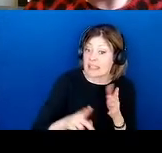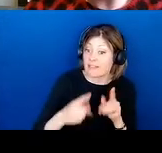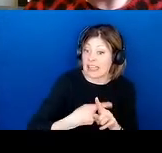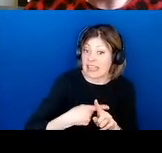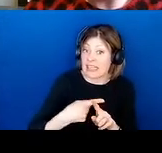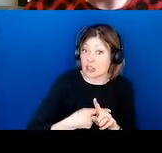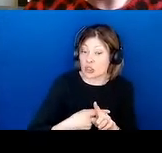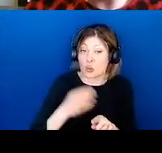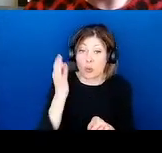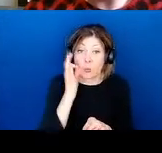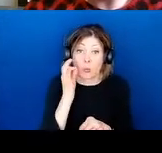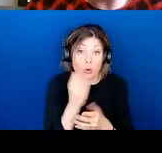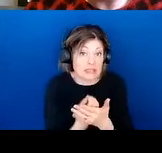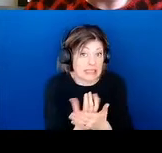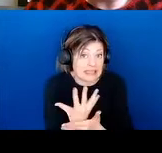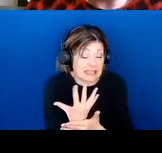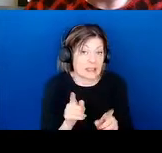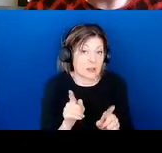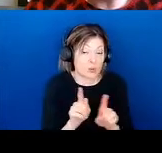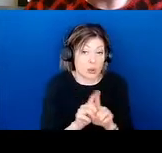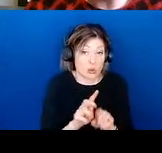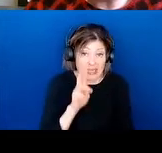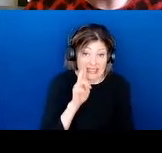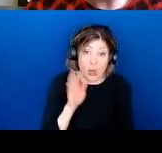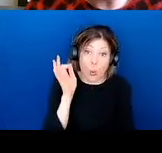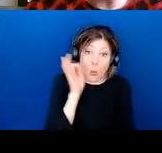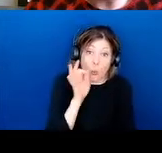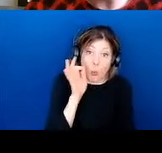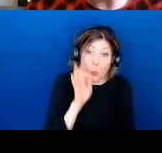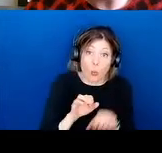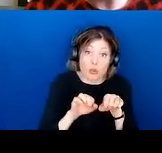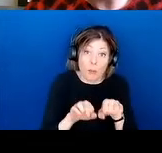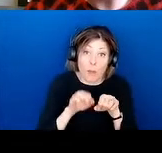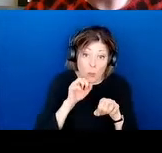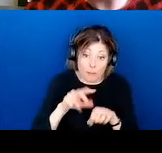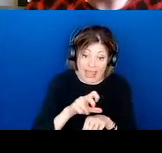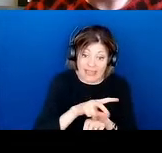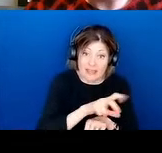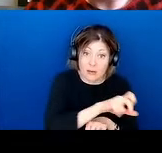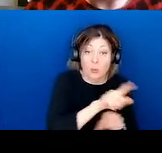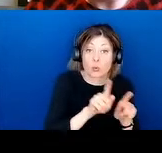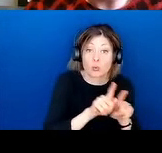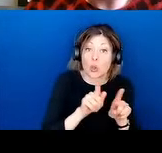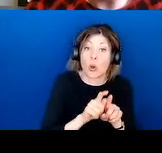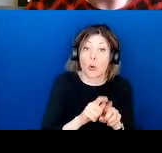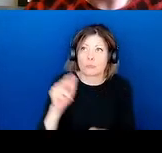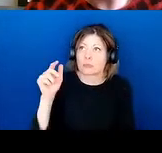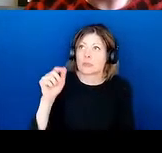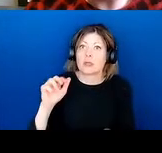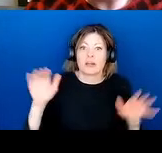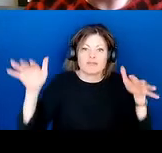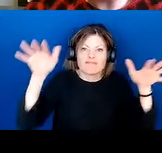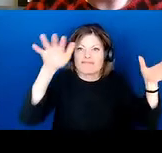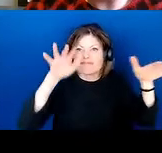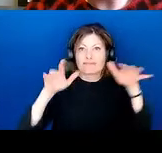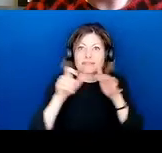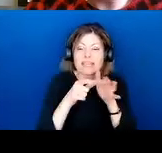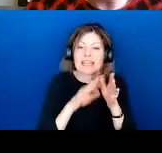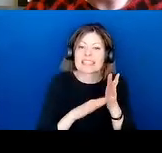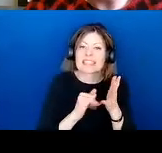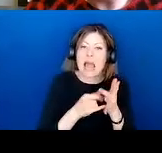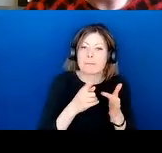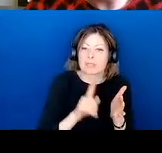you can spot water boatmen, damsel, and dragonflies. Beneath the water swim